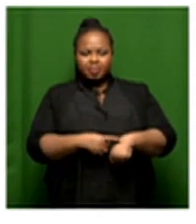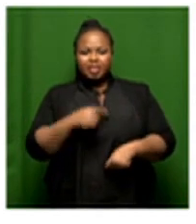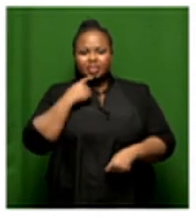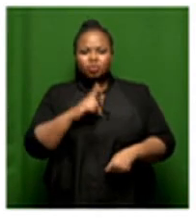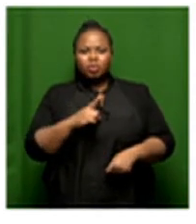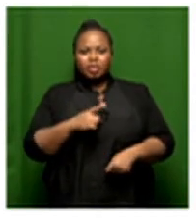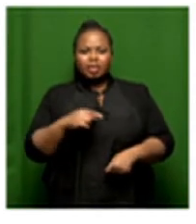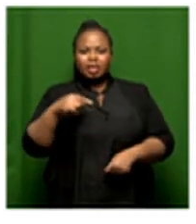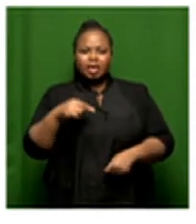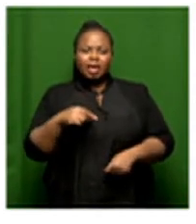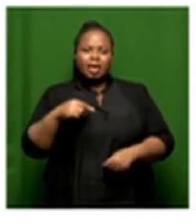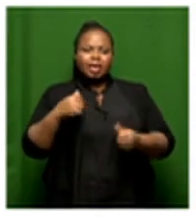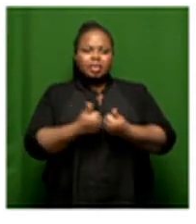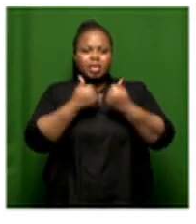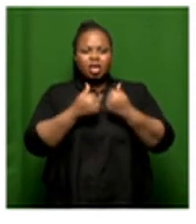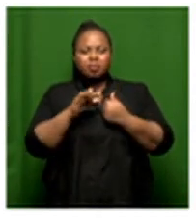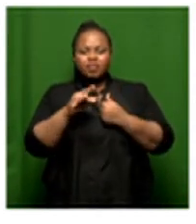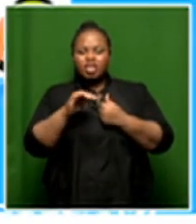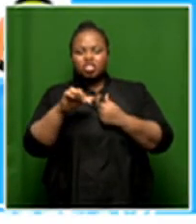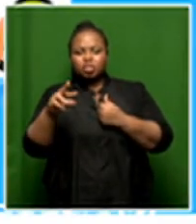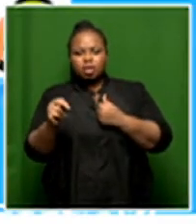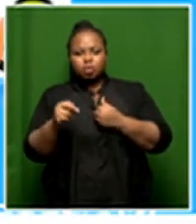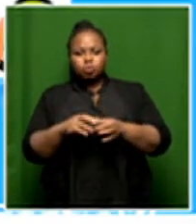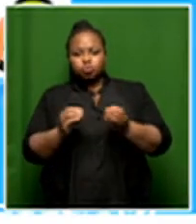use gamification to incentivize learning.